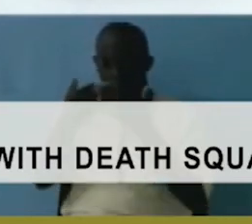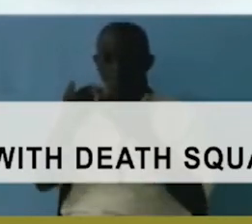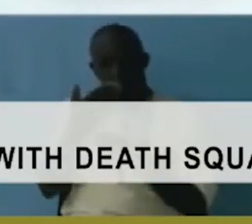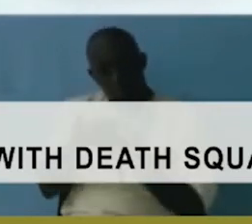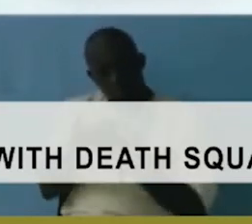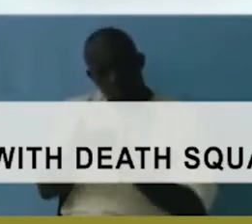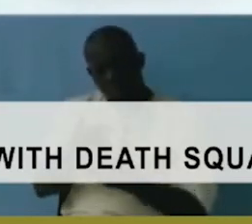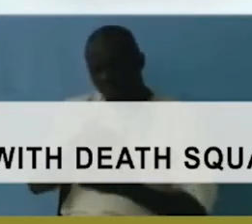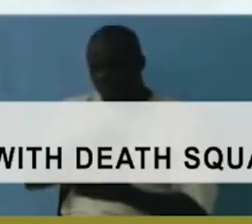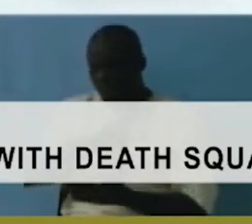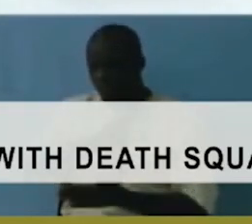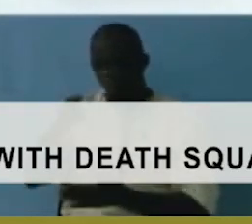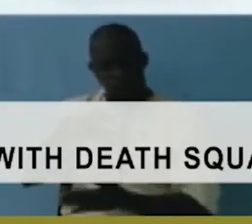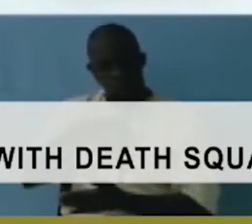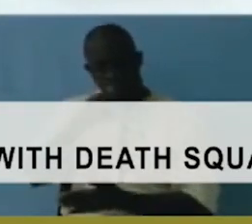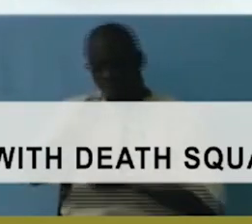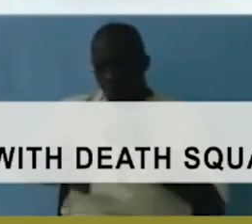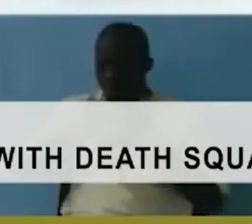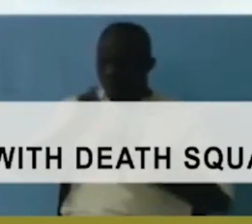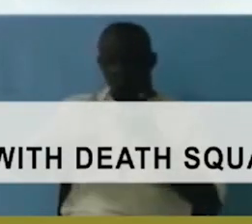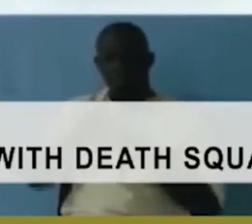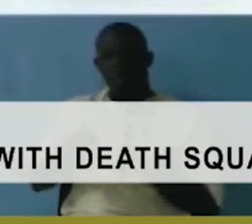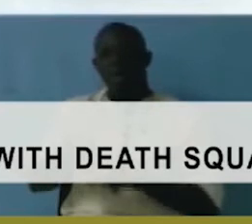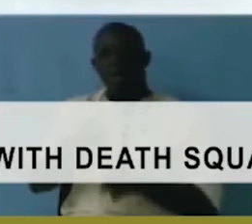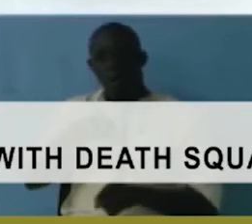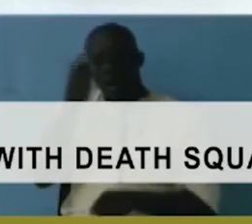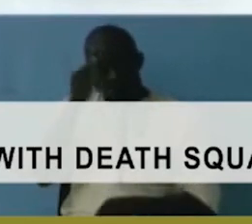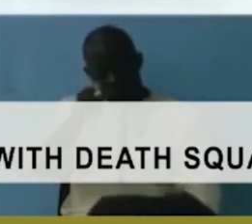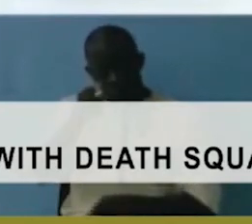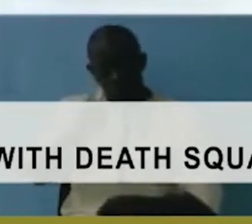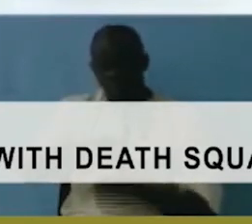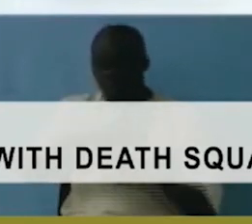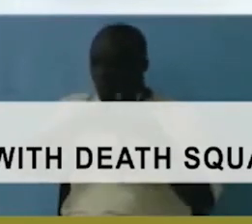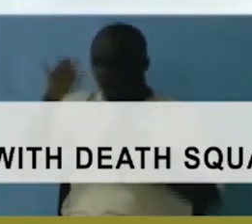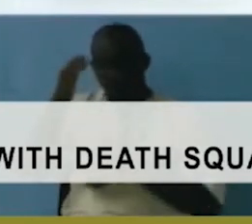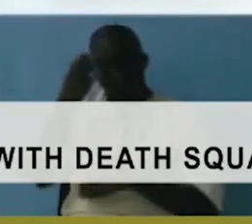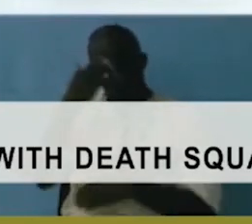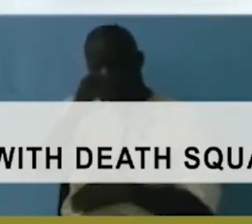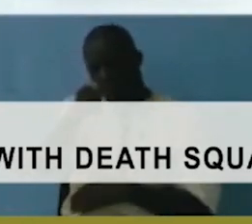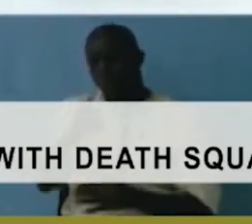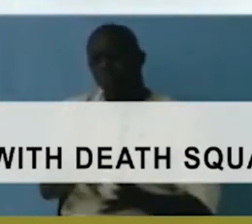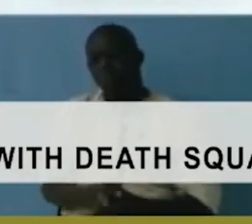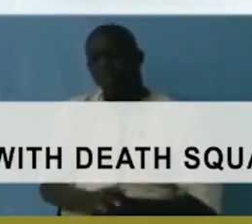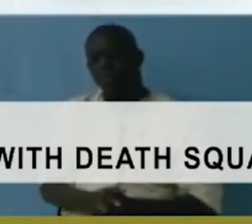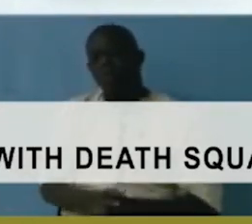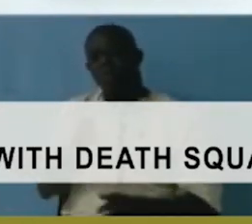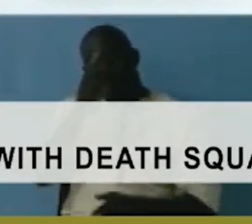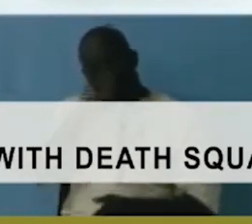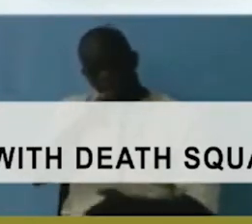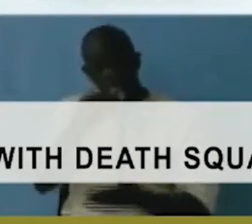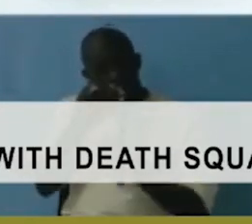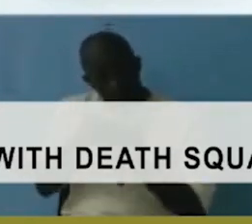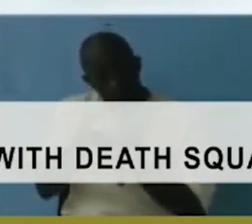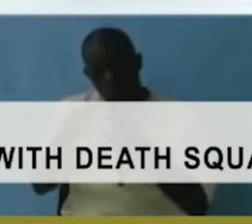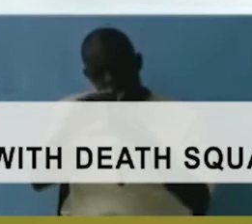dozens of people, including soldiers and civilians, suffered severe consequences that involved detention, torture and